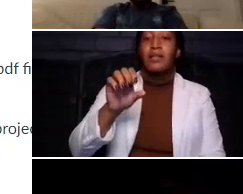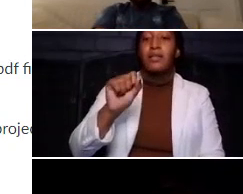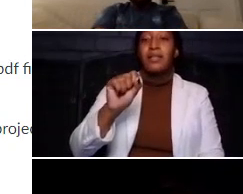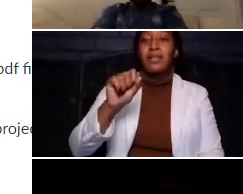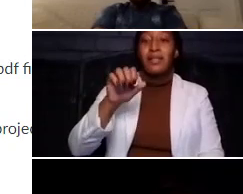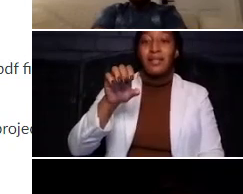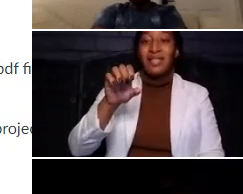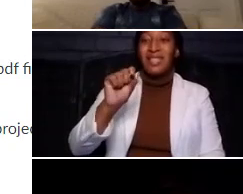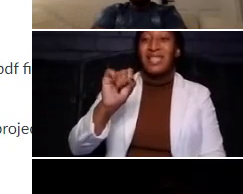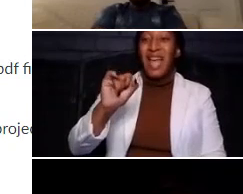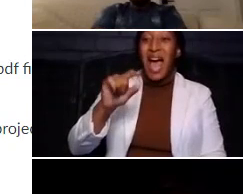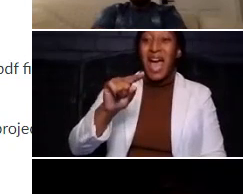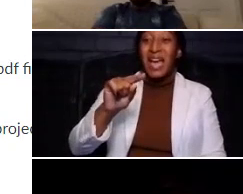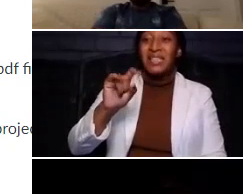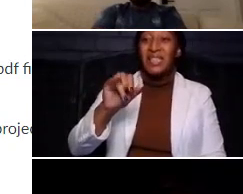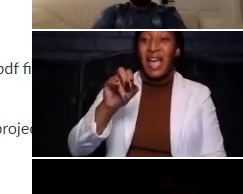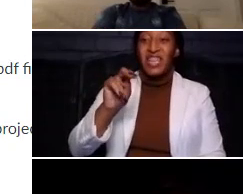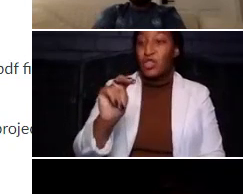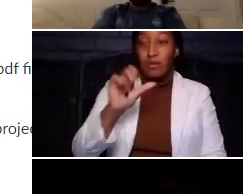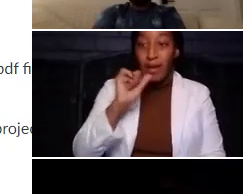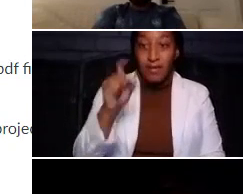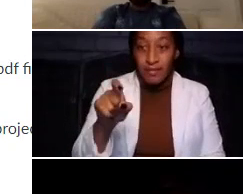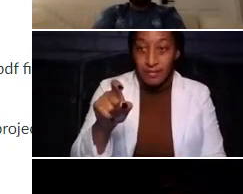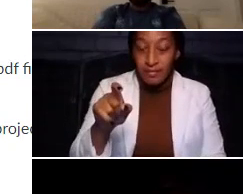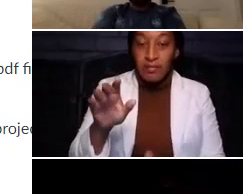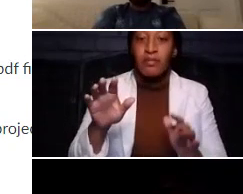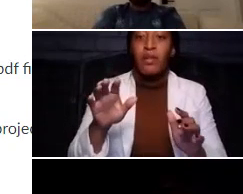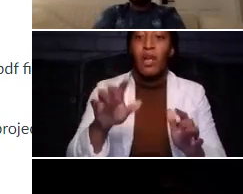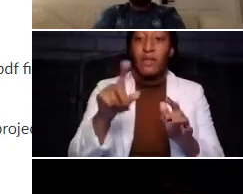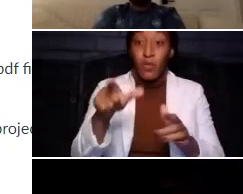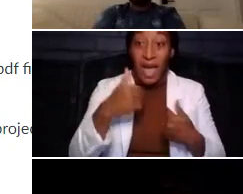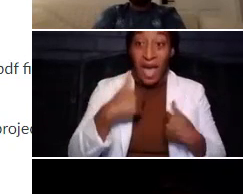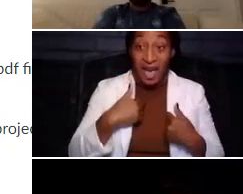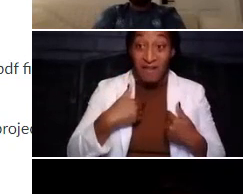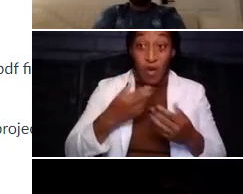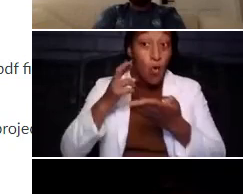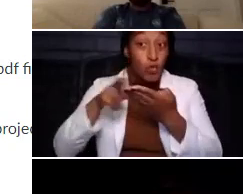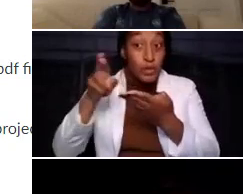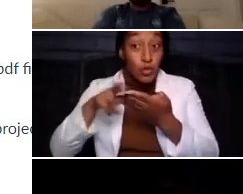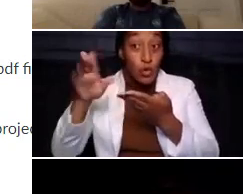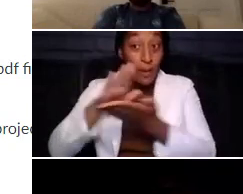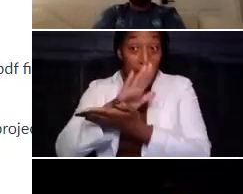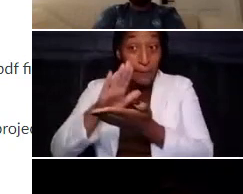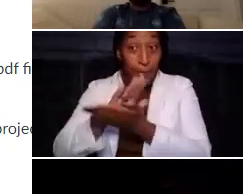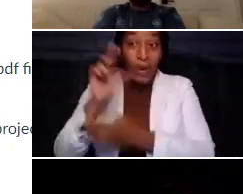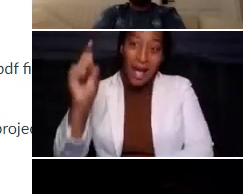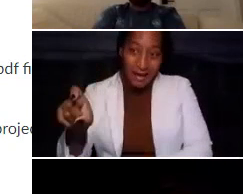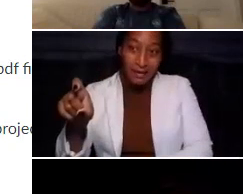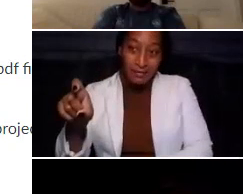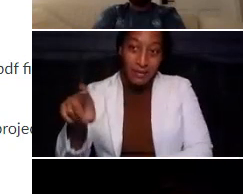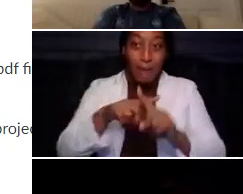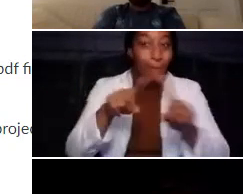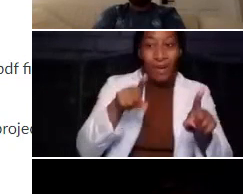paper where you had to use multiple sources, then that would be appropriate. But your summary